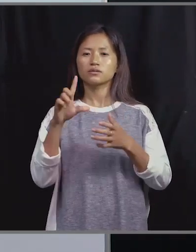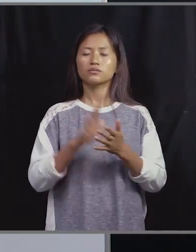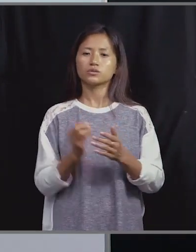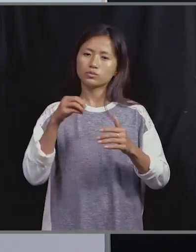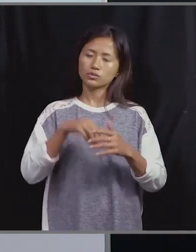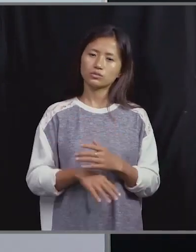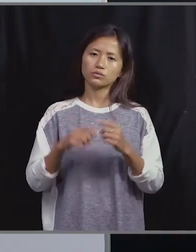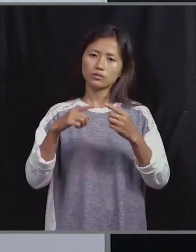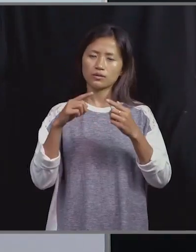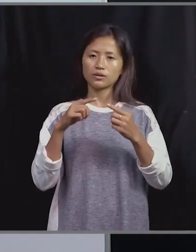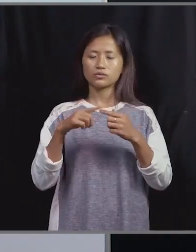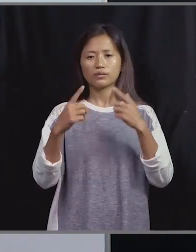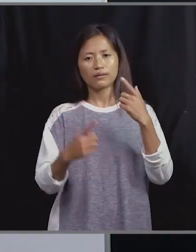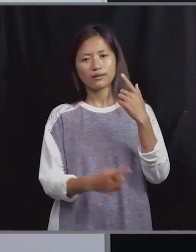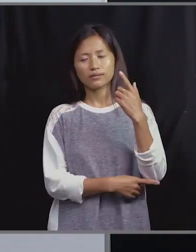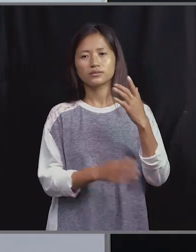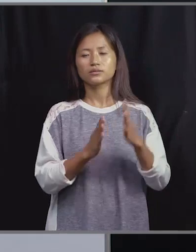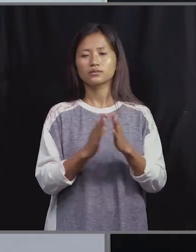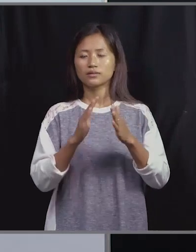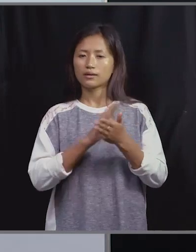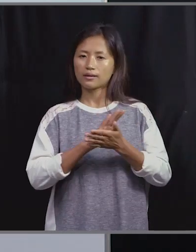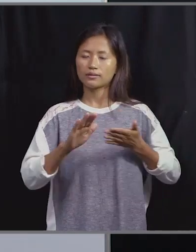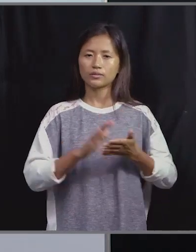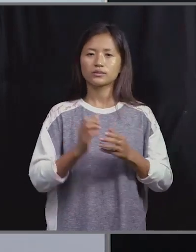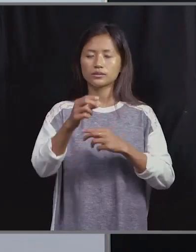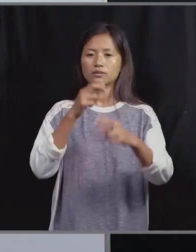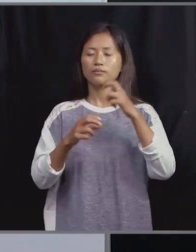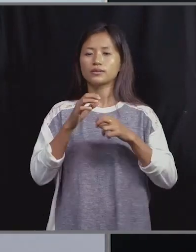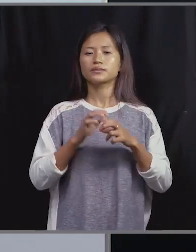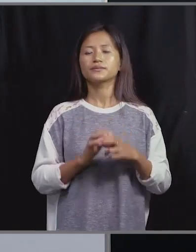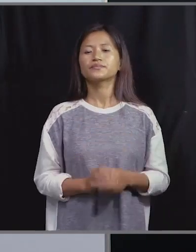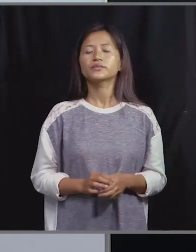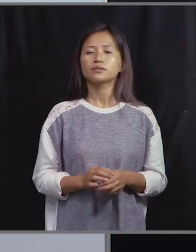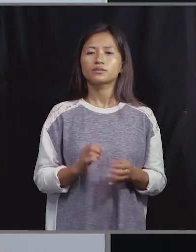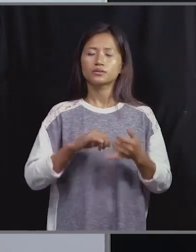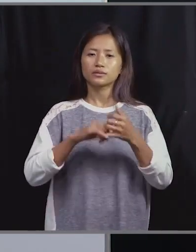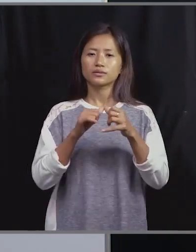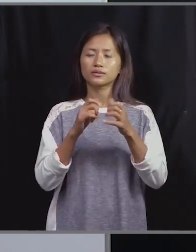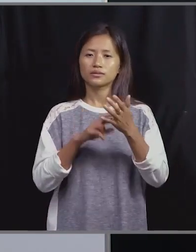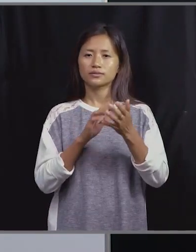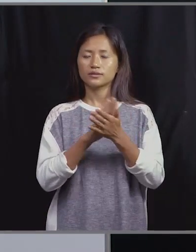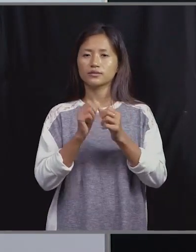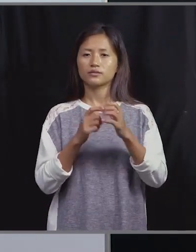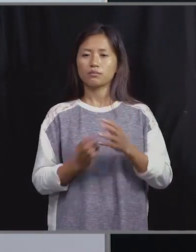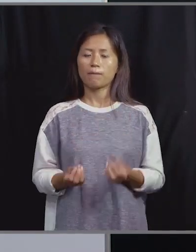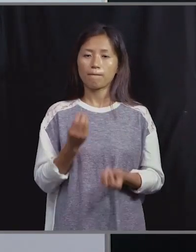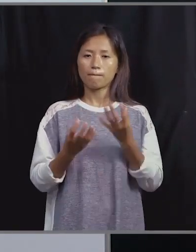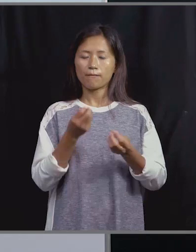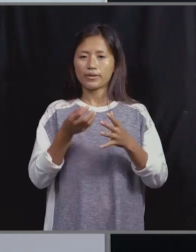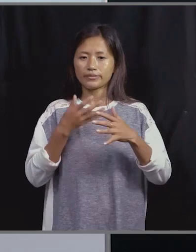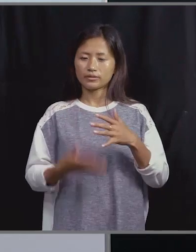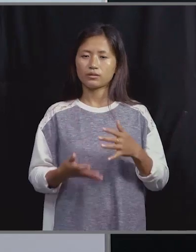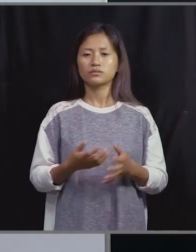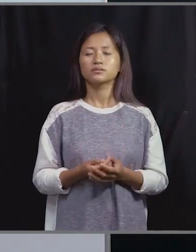end or was defeated by the company. And many of the Santal villages were burned down.